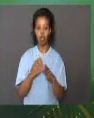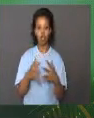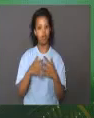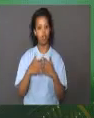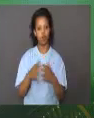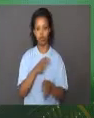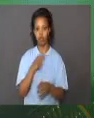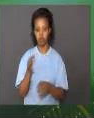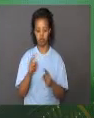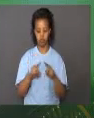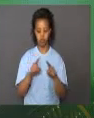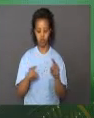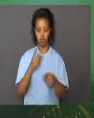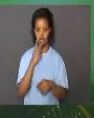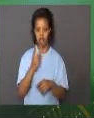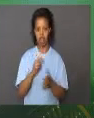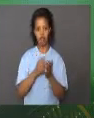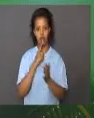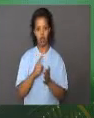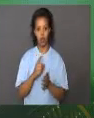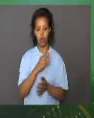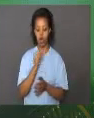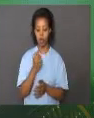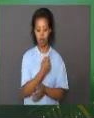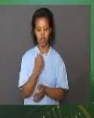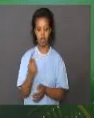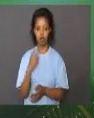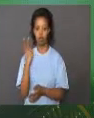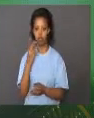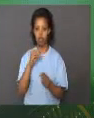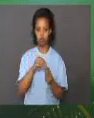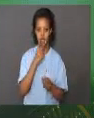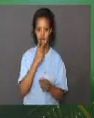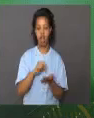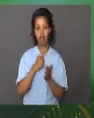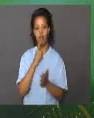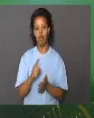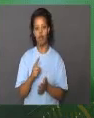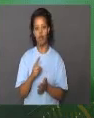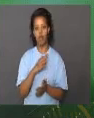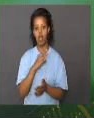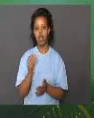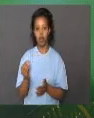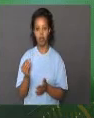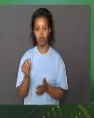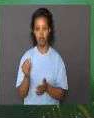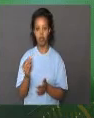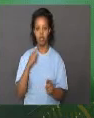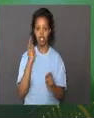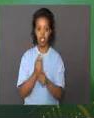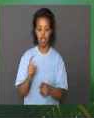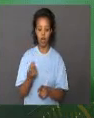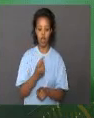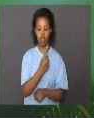tools, classify the use of each tool, and determine the specific function